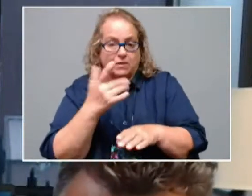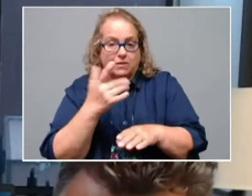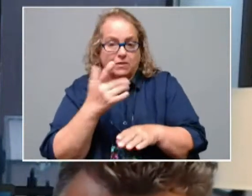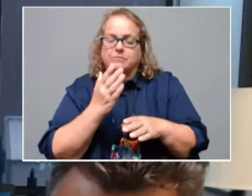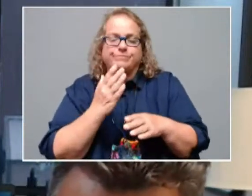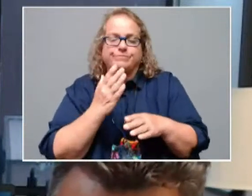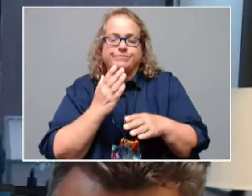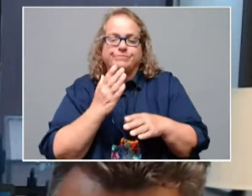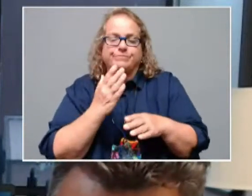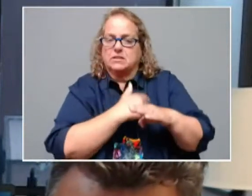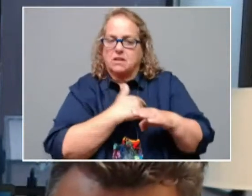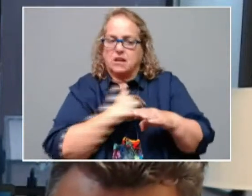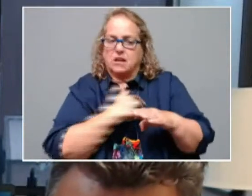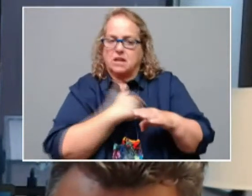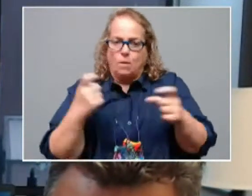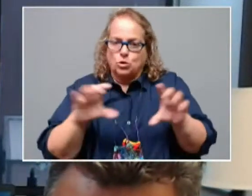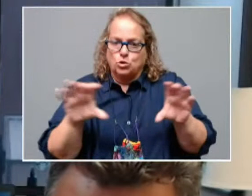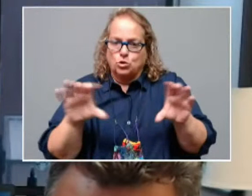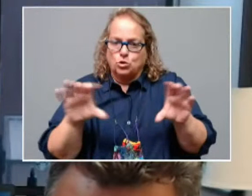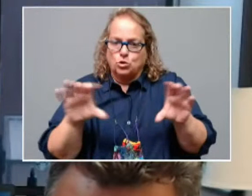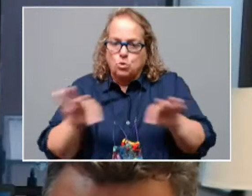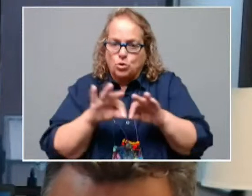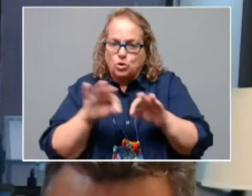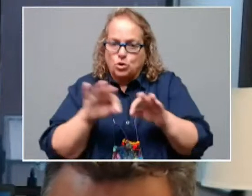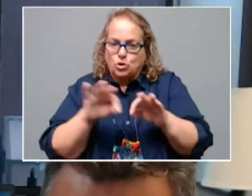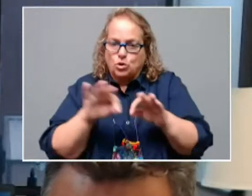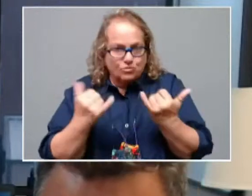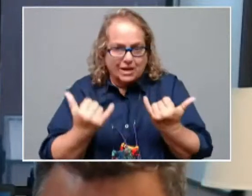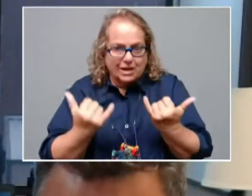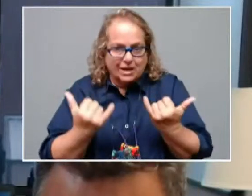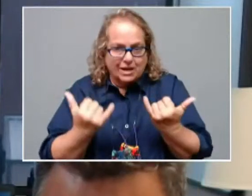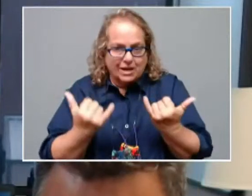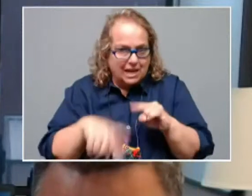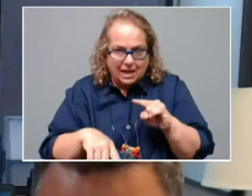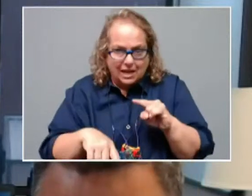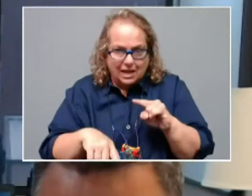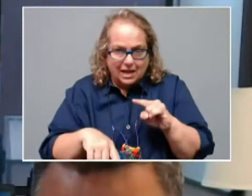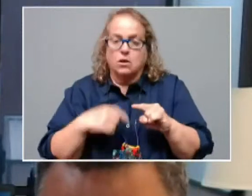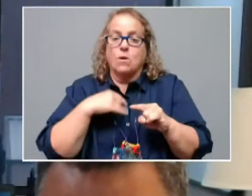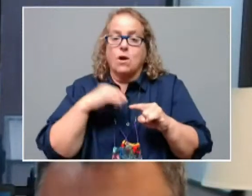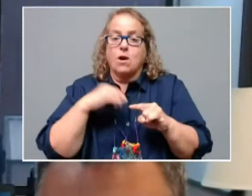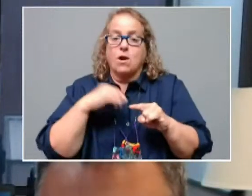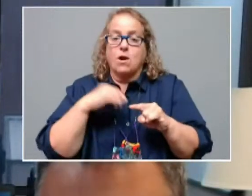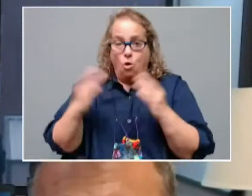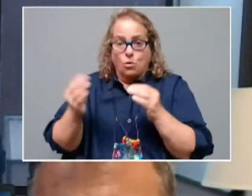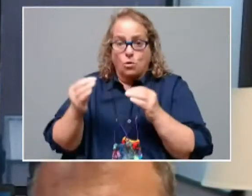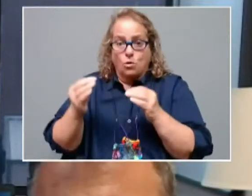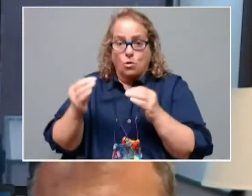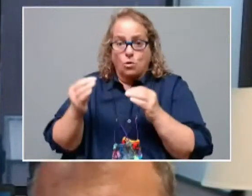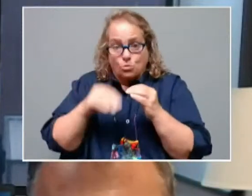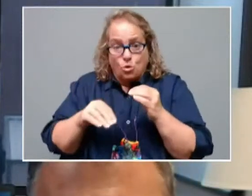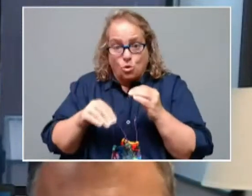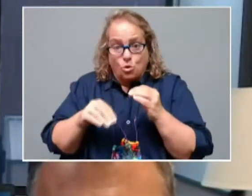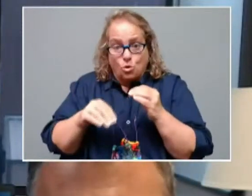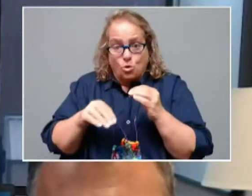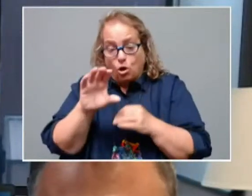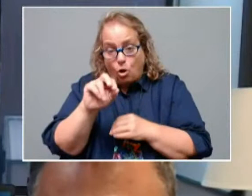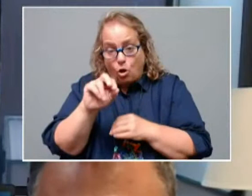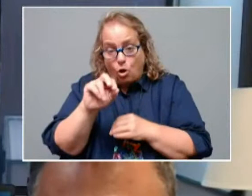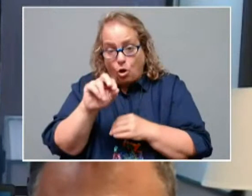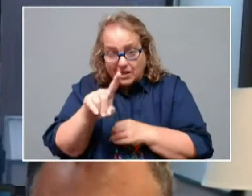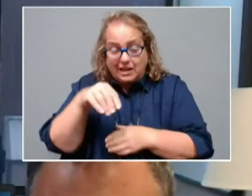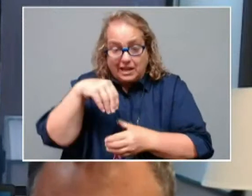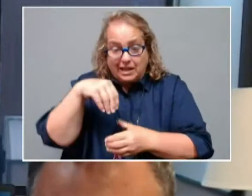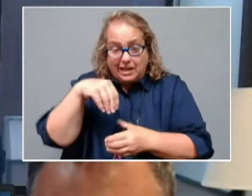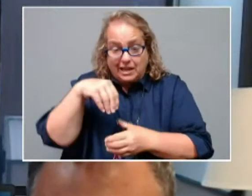surgery. We also have been opening more and more COVID inpatient